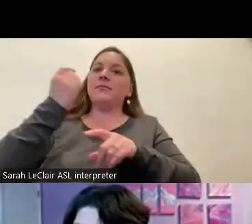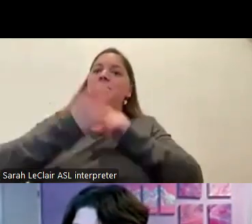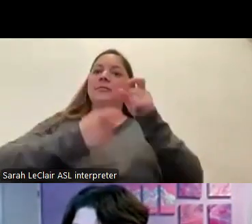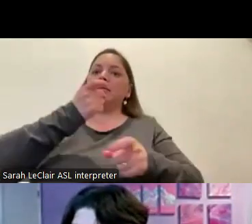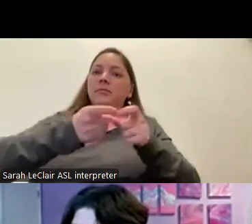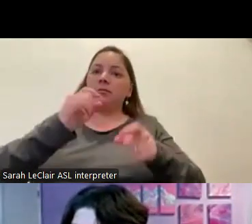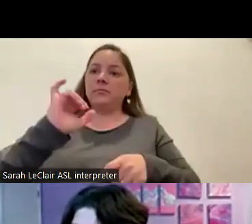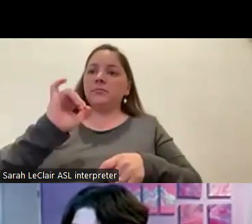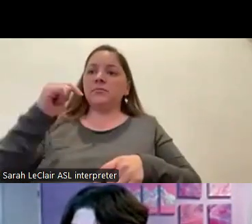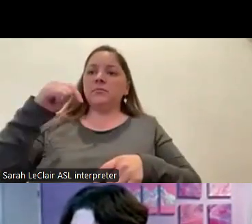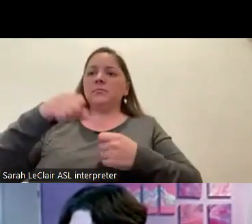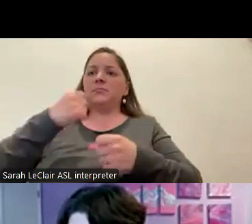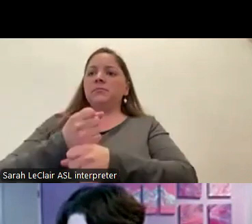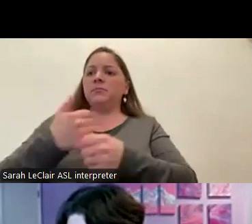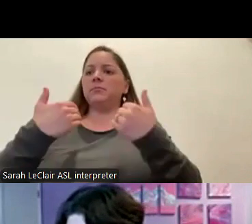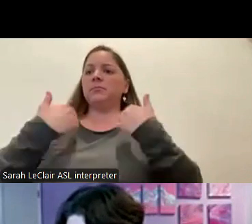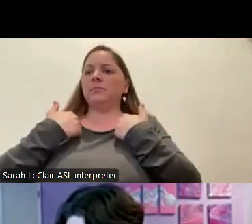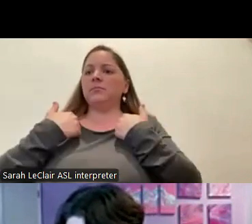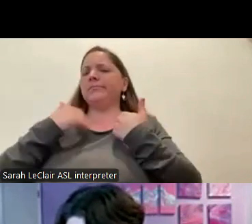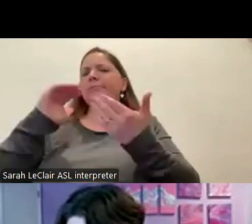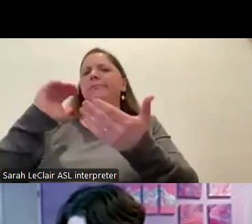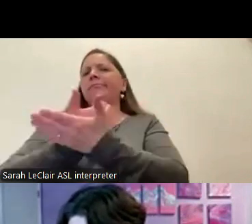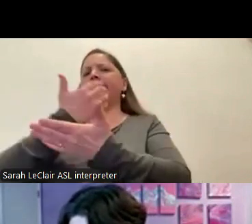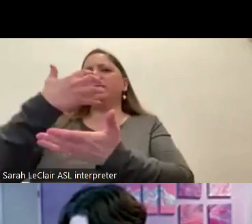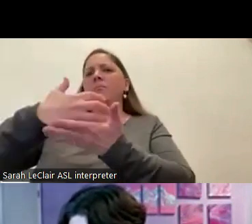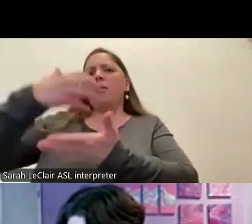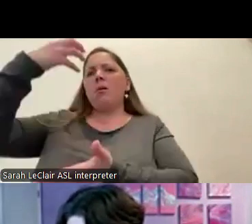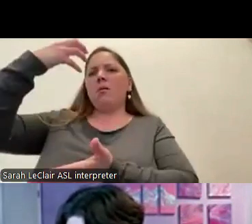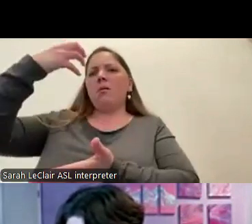year, it's a new bottle that was